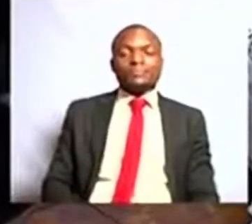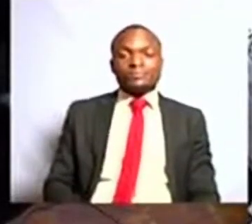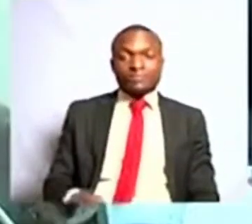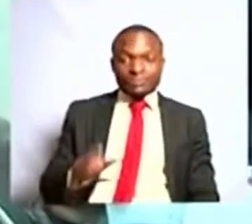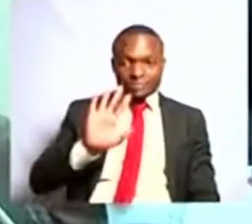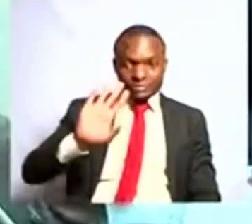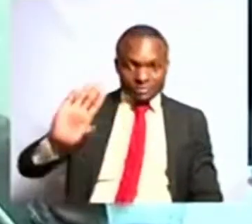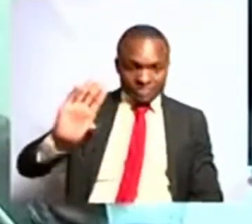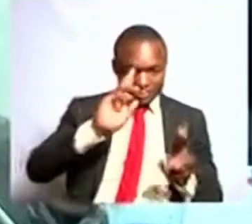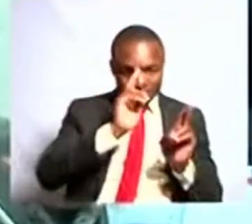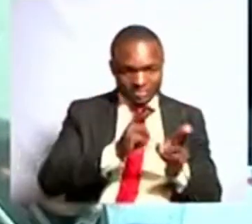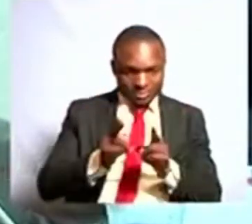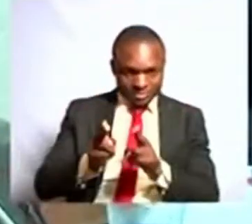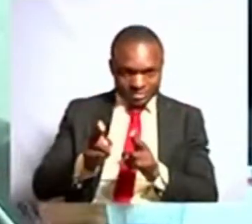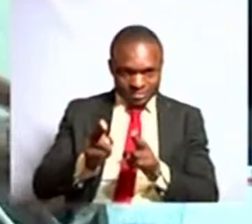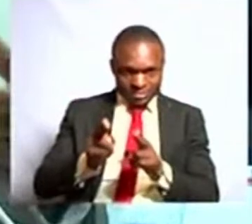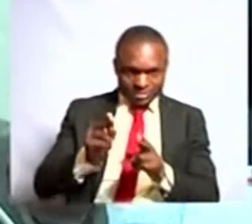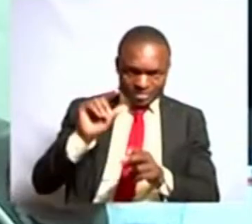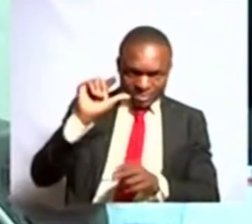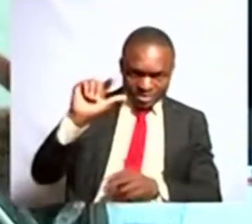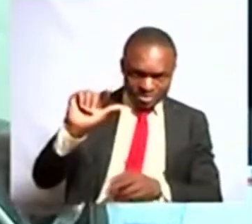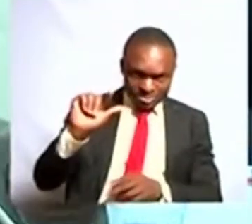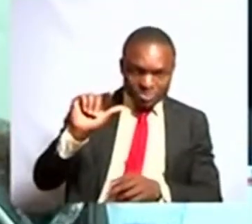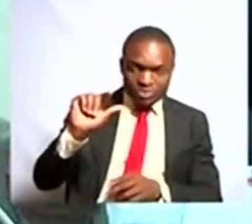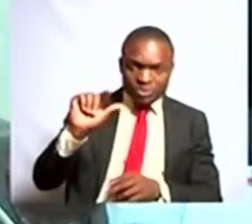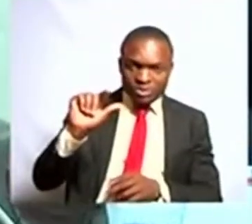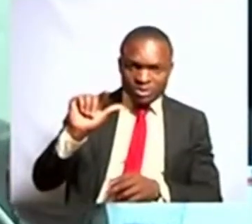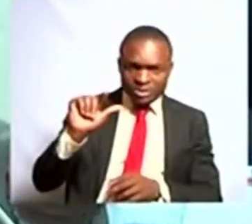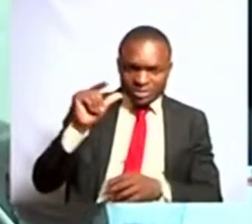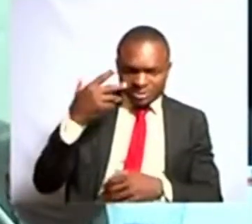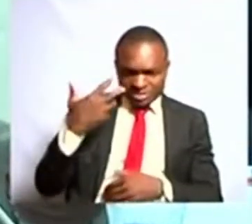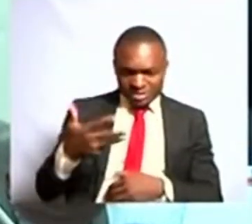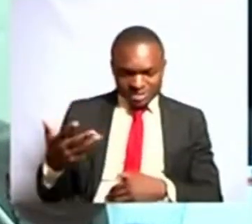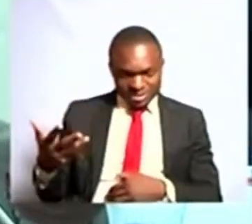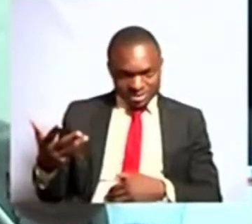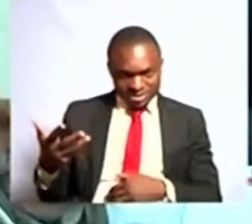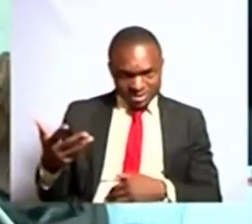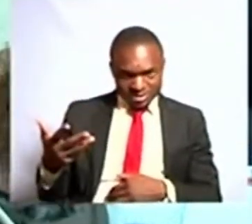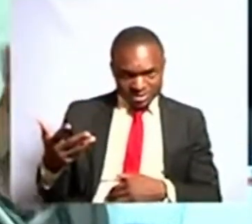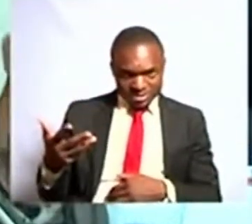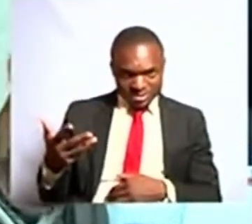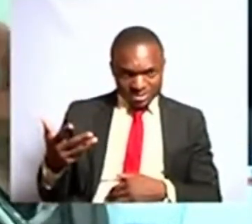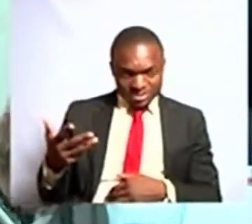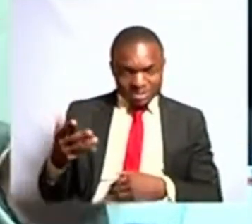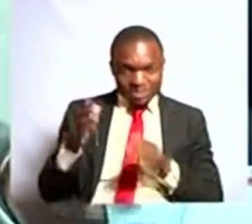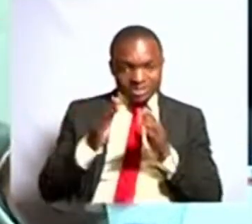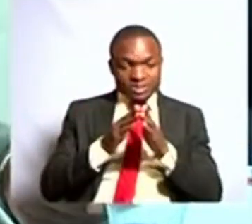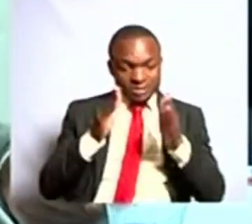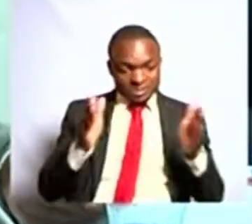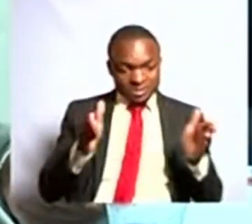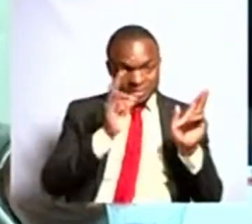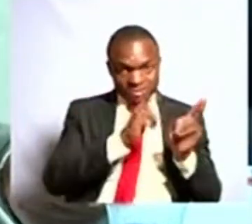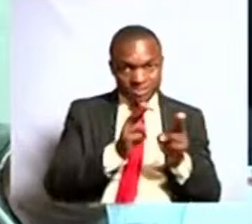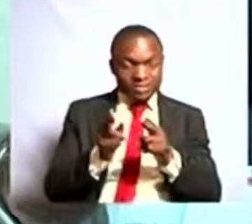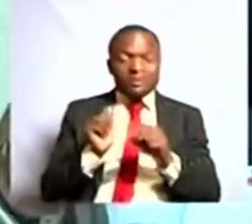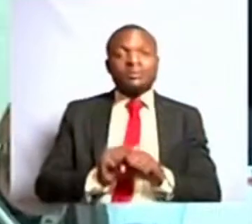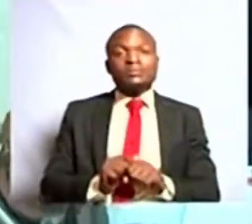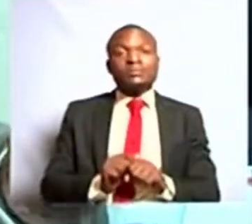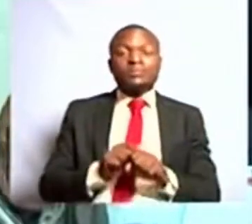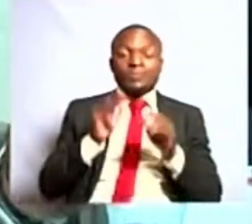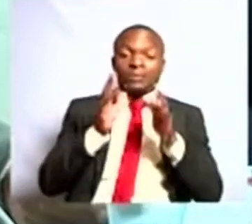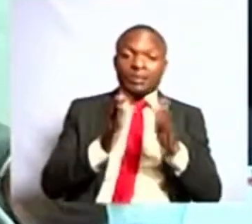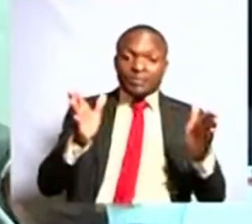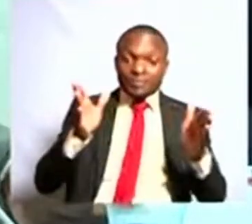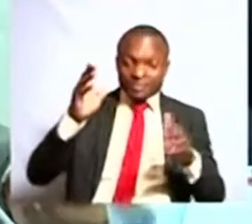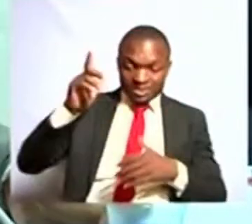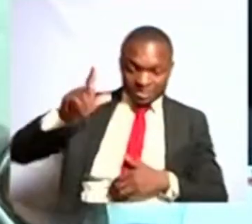our response, Chair, the snags are just a small component in this bigger response. The